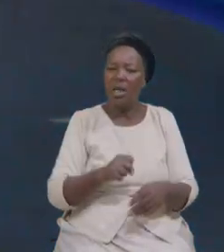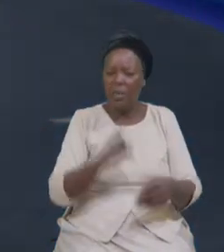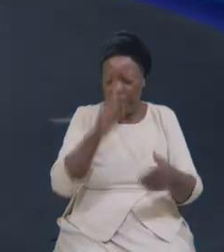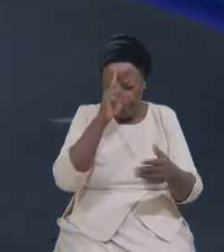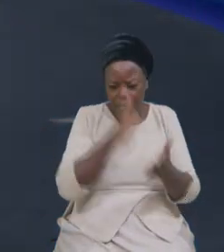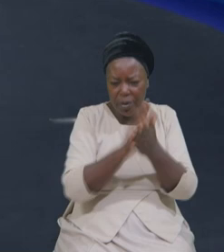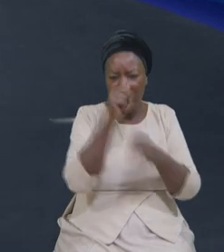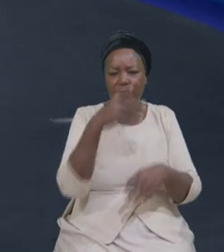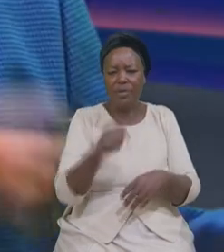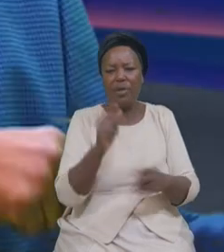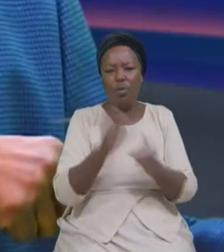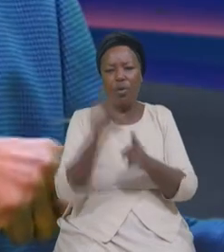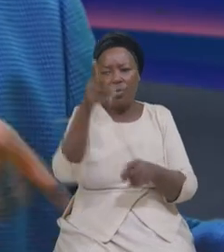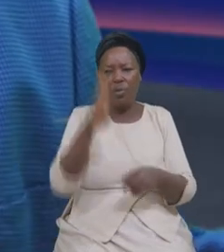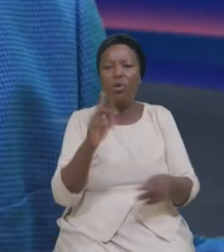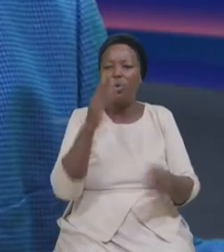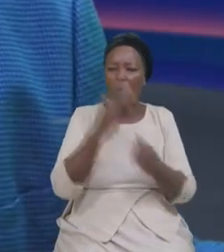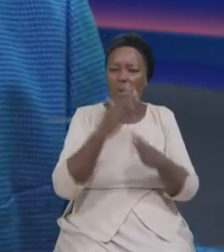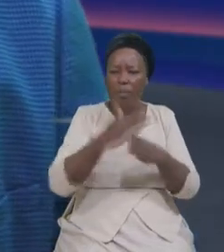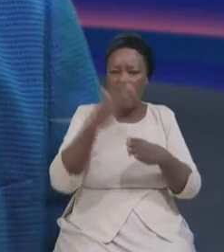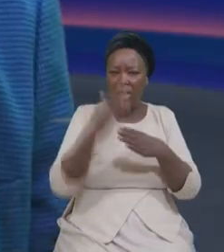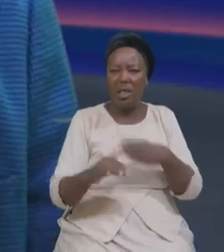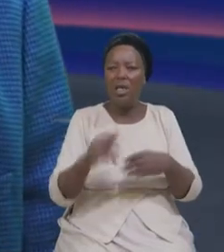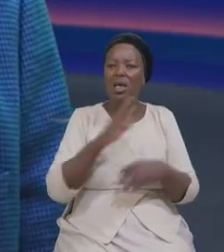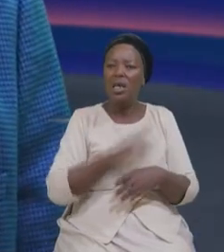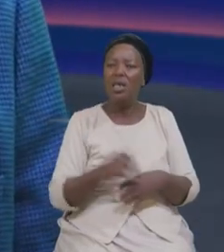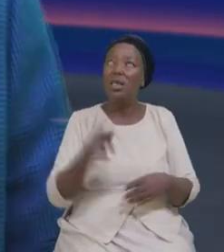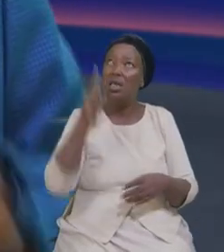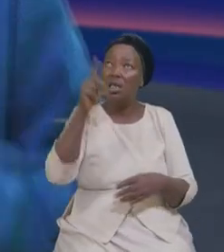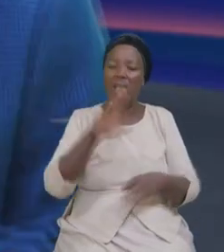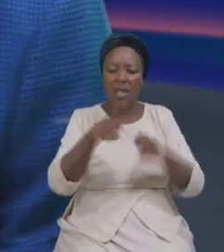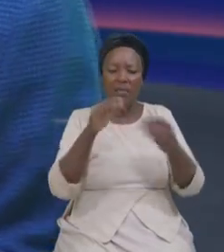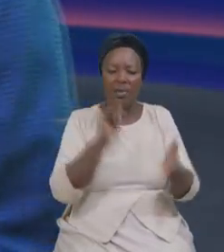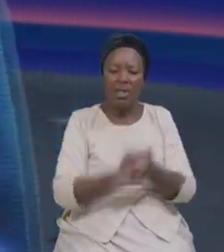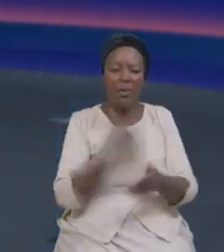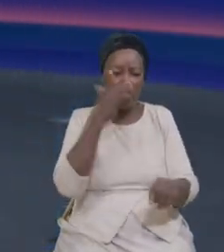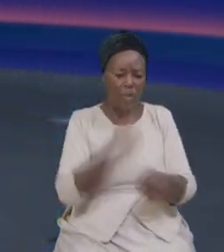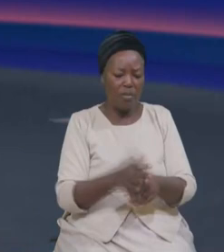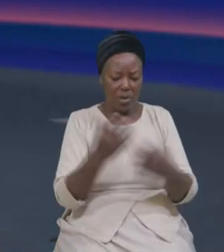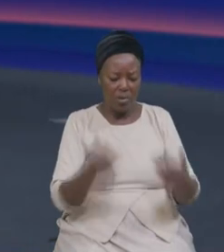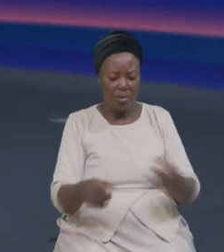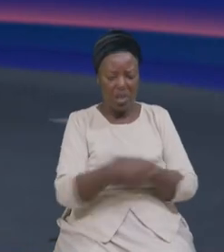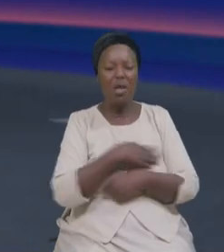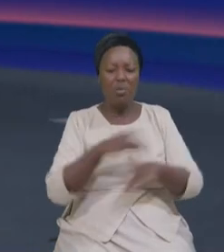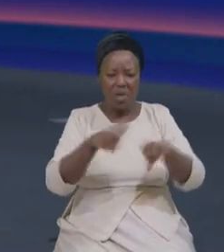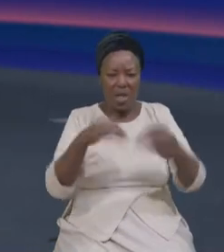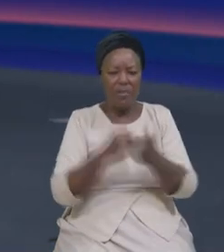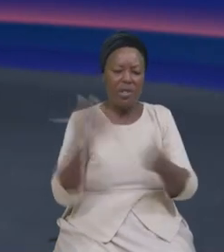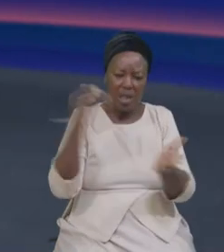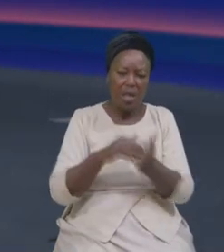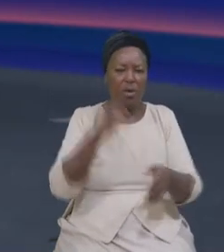do it, like he gives the promise today, he fulfills tomorrow. Or he gives the promise today,